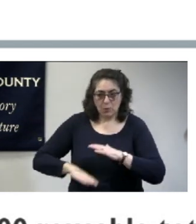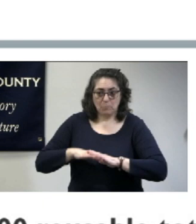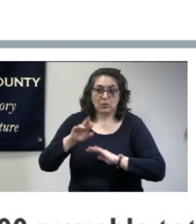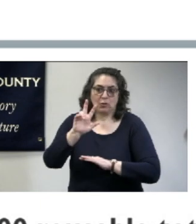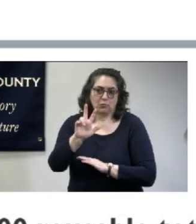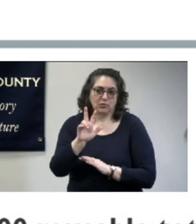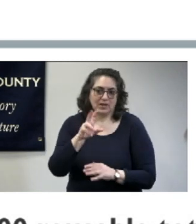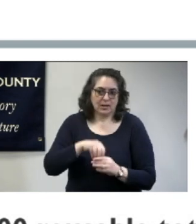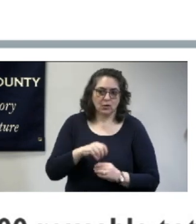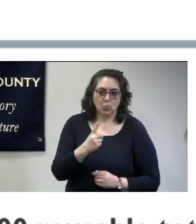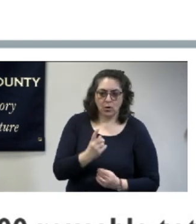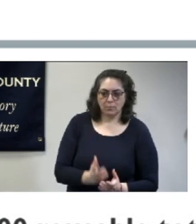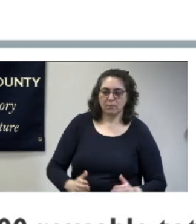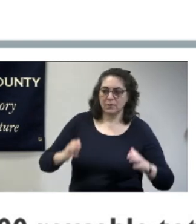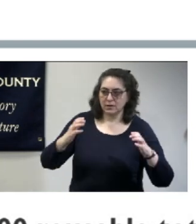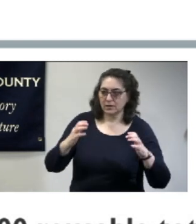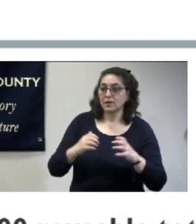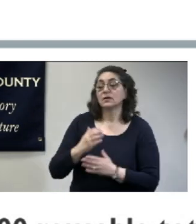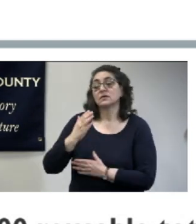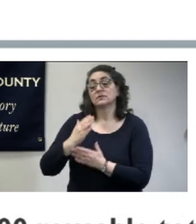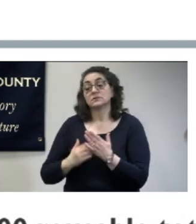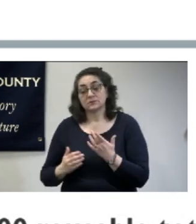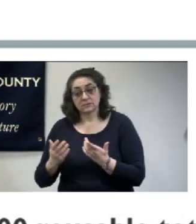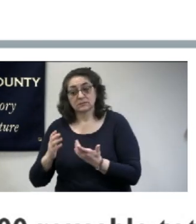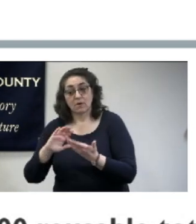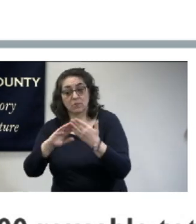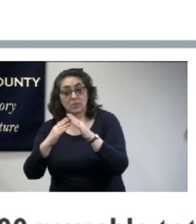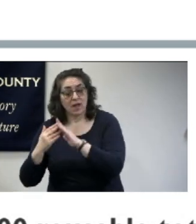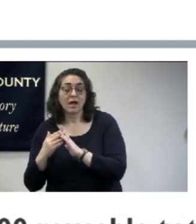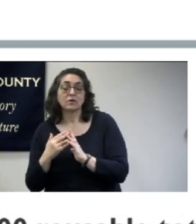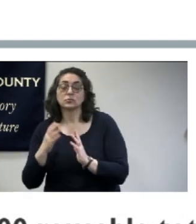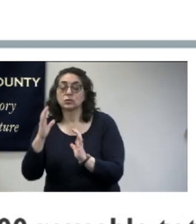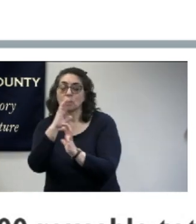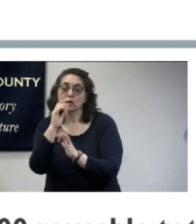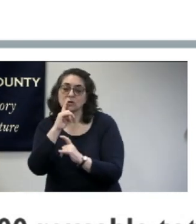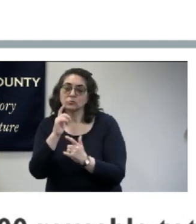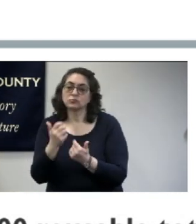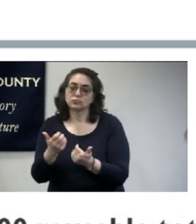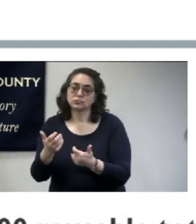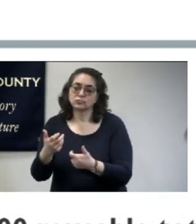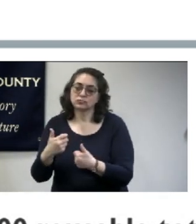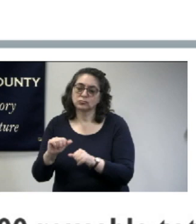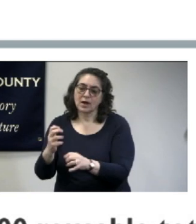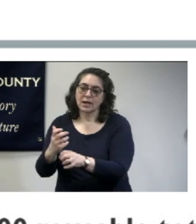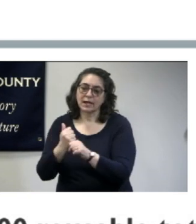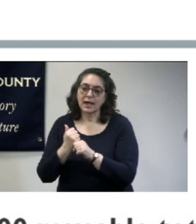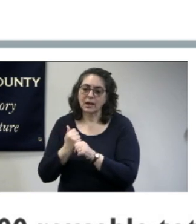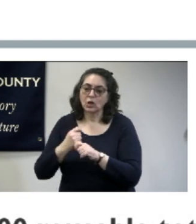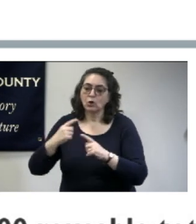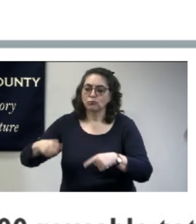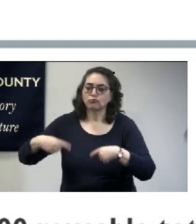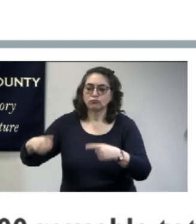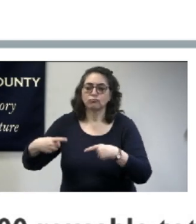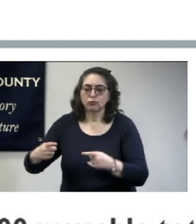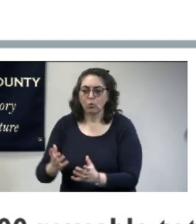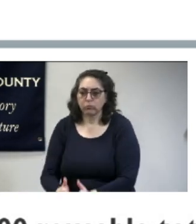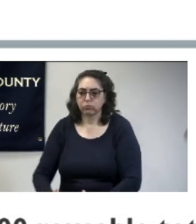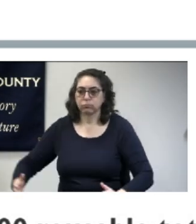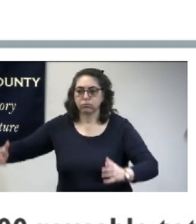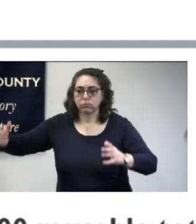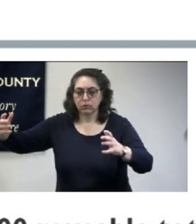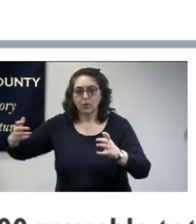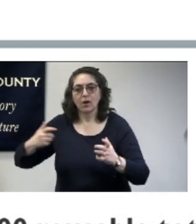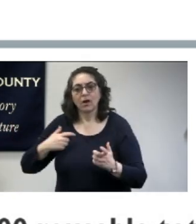bins. Some of the municipalities are looking to actually get some roll-off containers because they're anticipating a lot more than